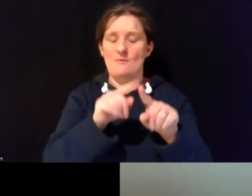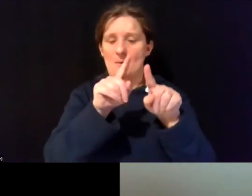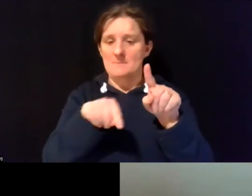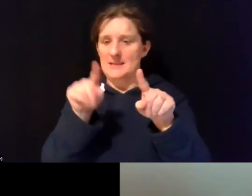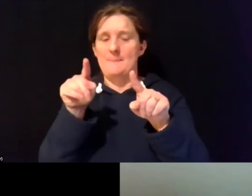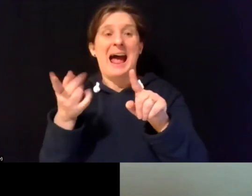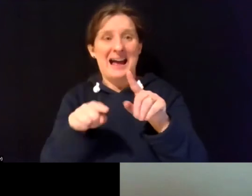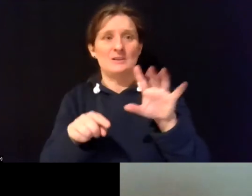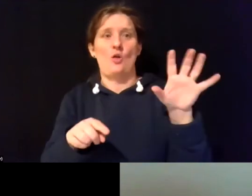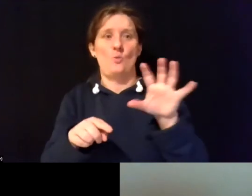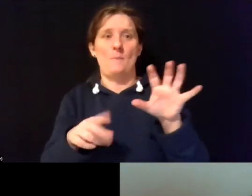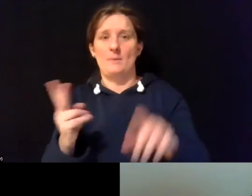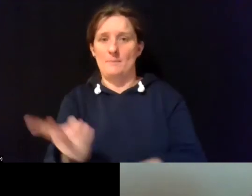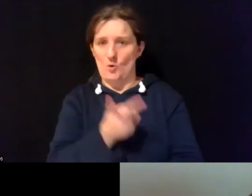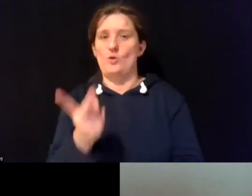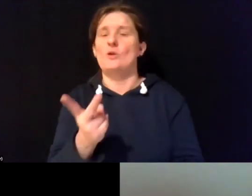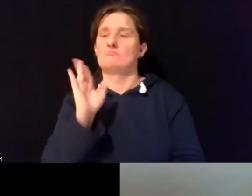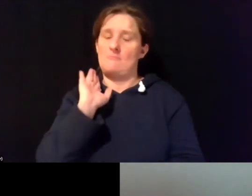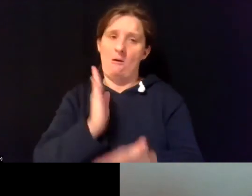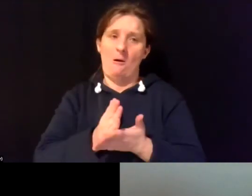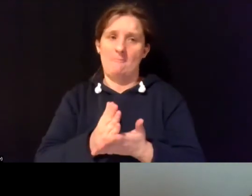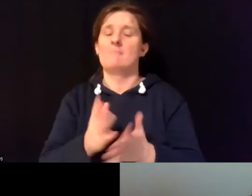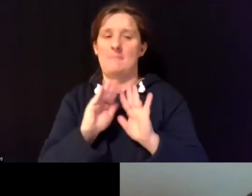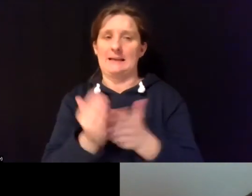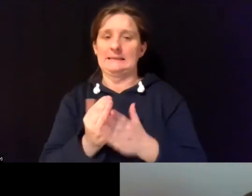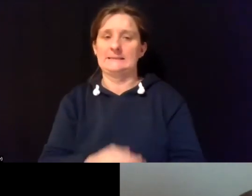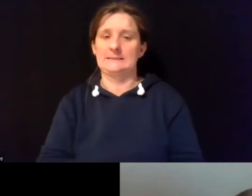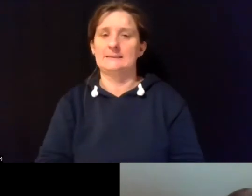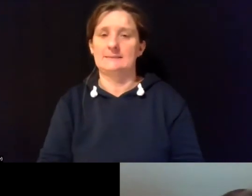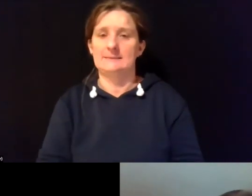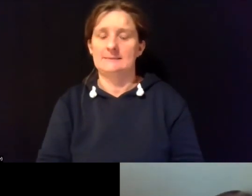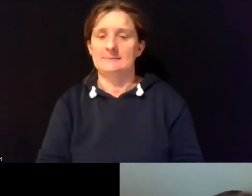wobble, and those tie together, and then we can be sure.